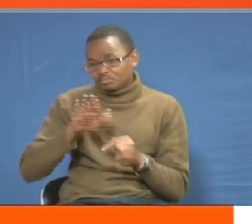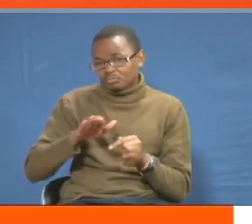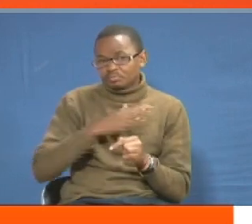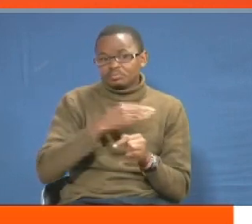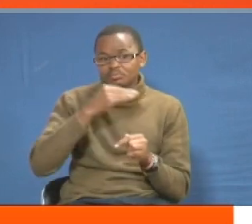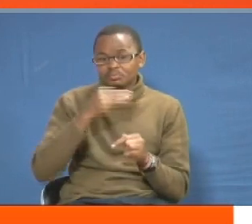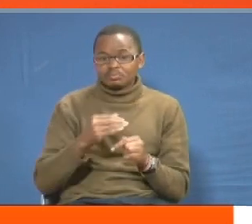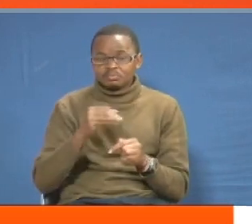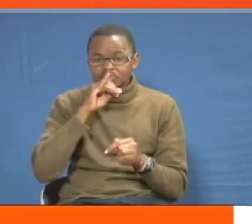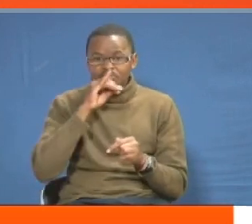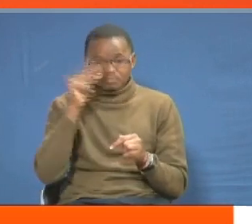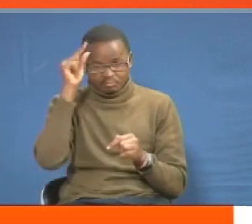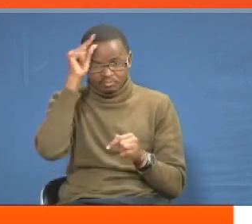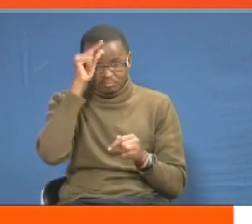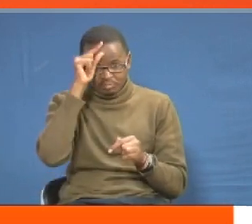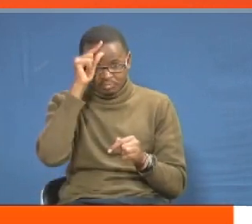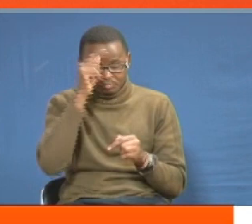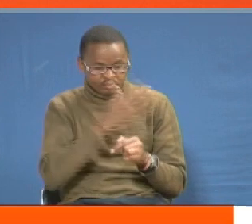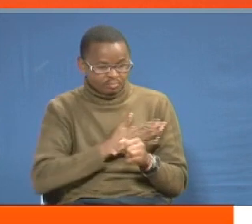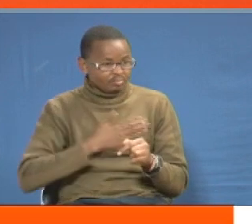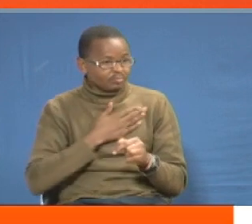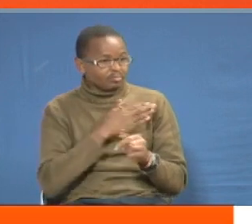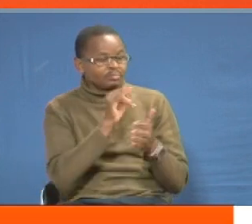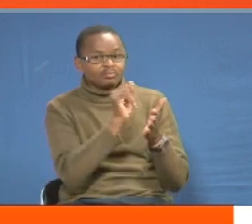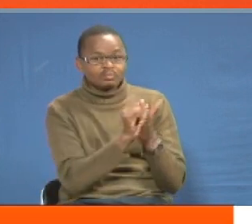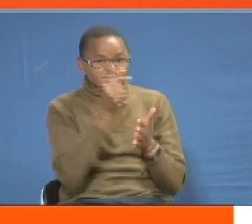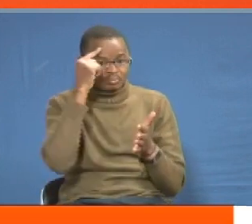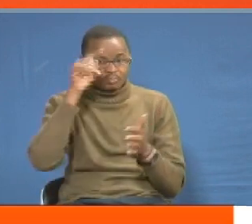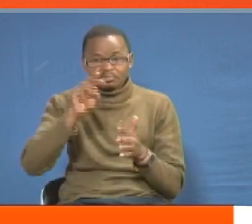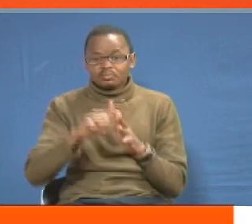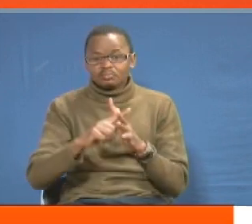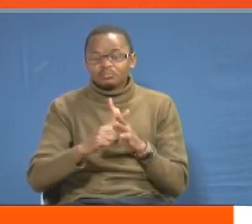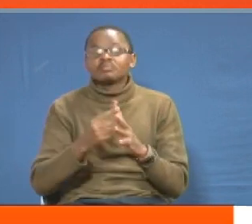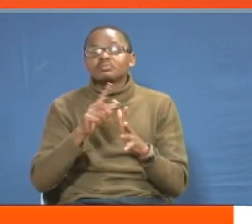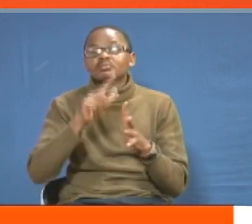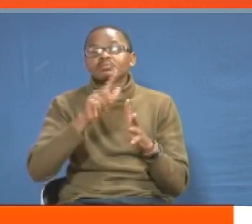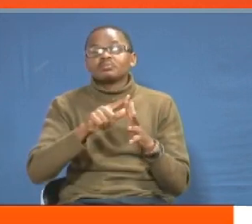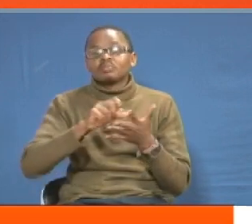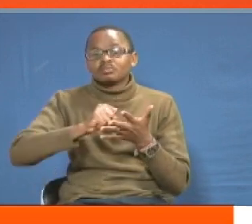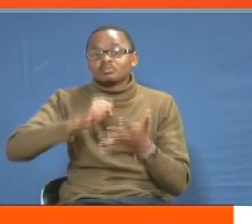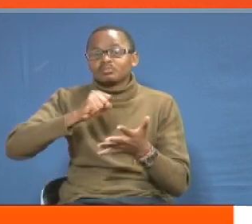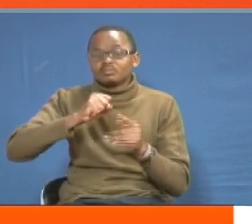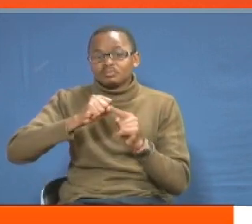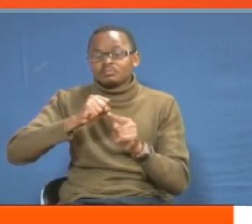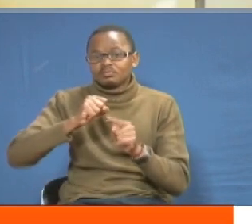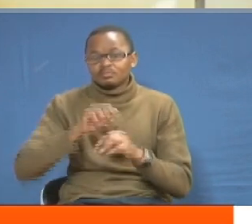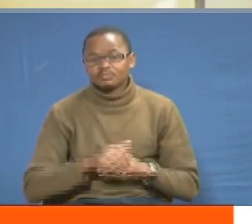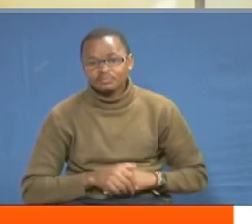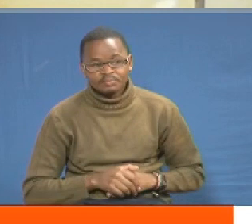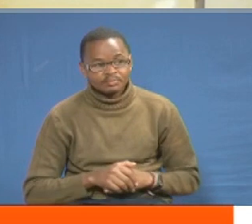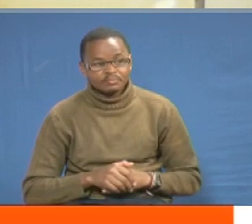on women, and is the government even appreciating that? For them to start saying, then we need to budget.